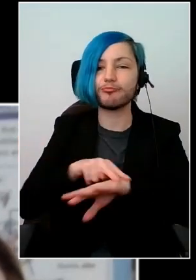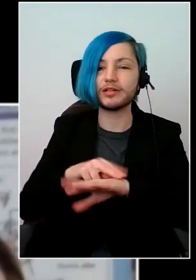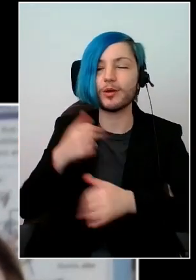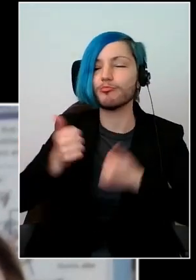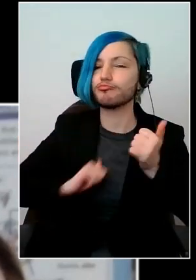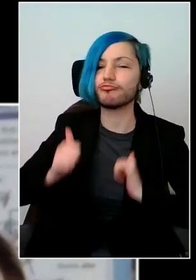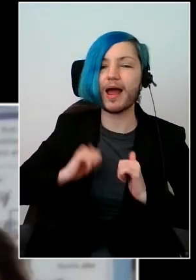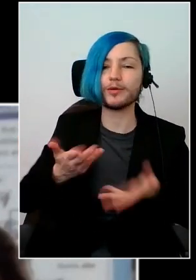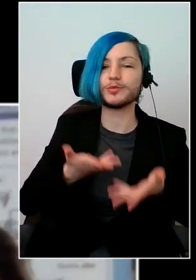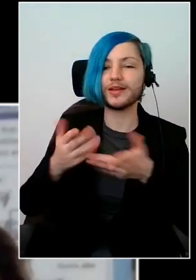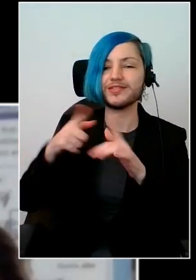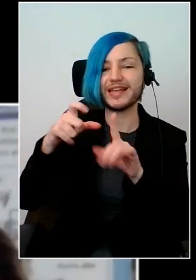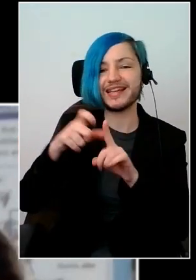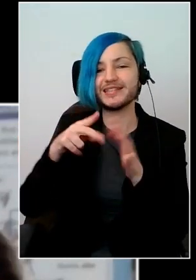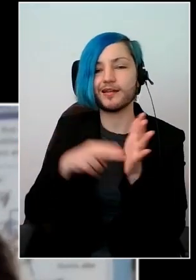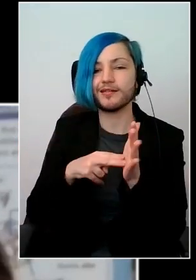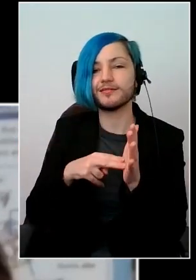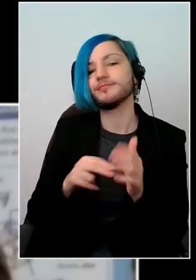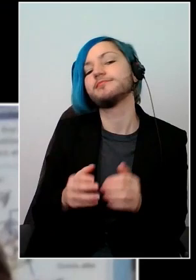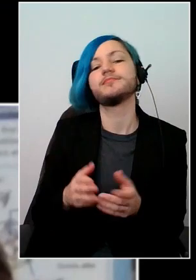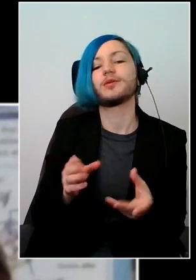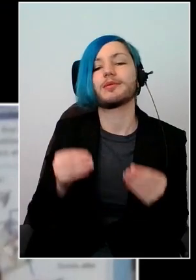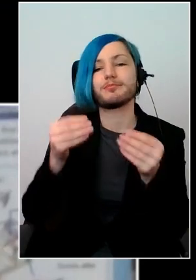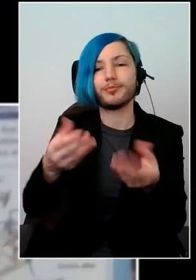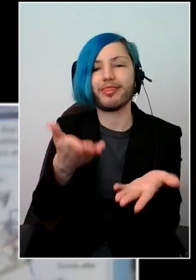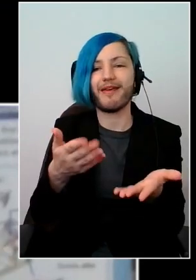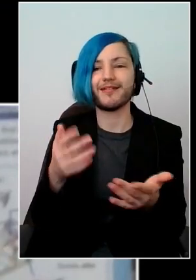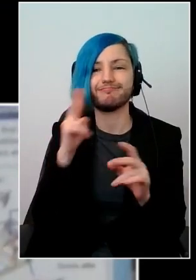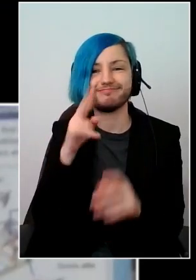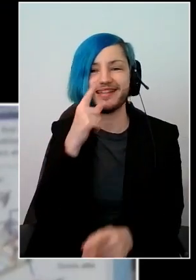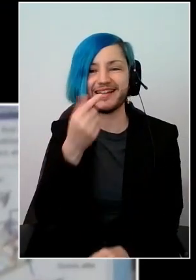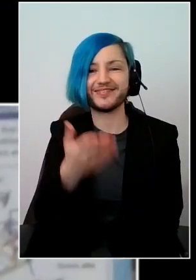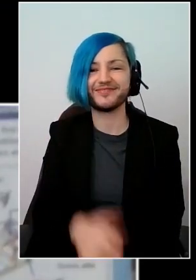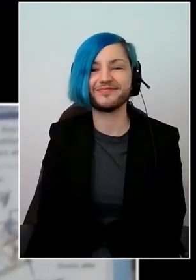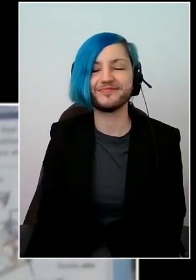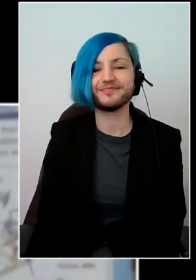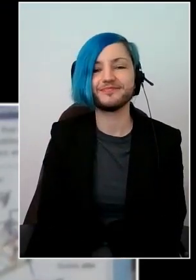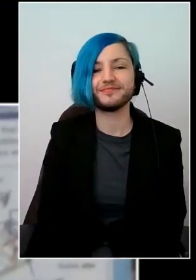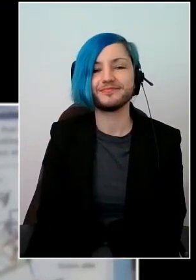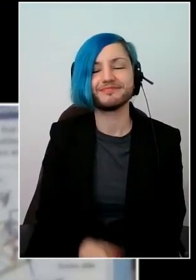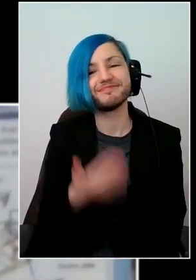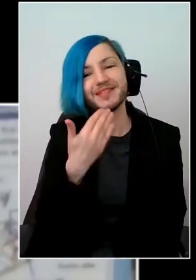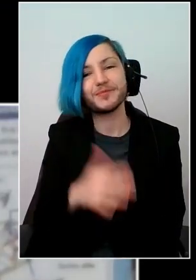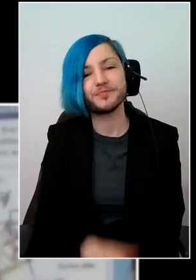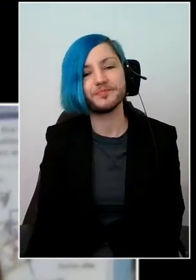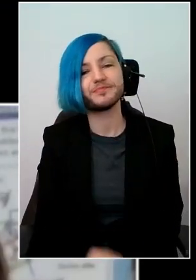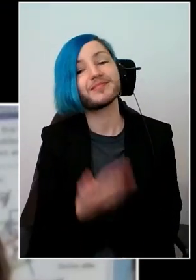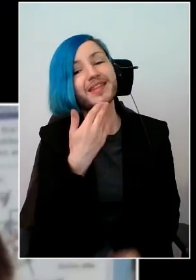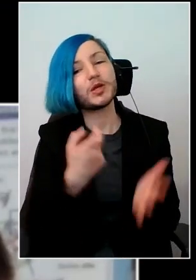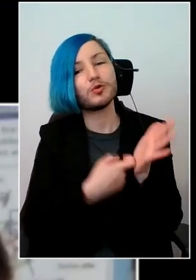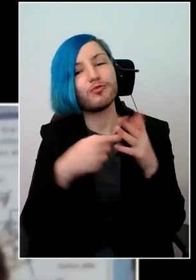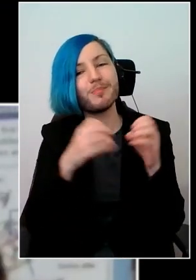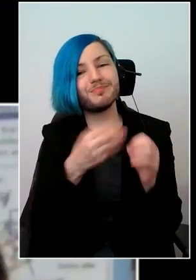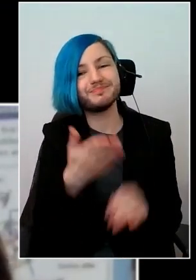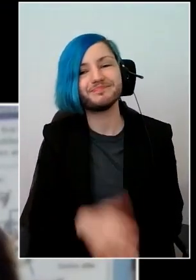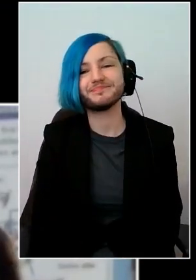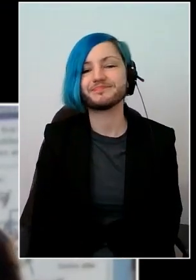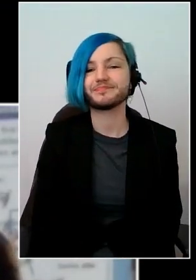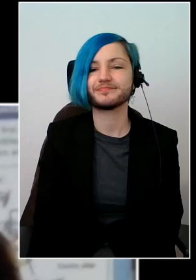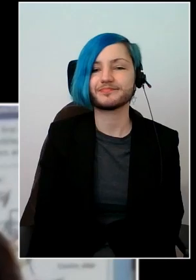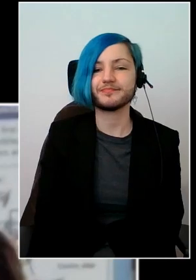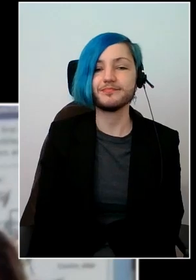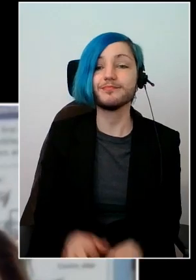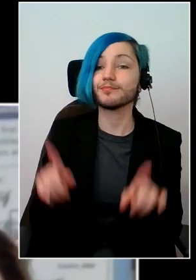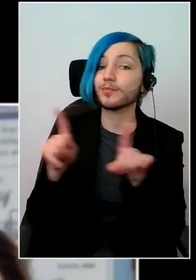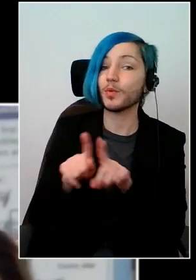let her talk a little bit about it. I'll put that in there so you can all see that. And also, thanks a lot. Thanks, Rob. To go with that,